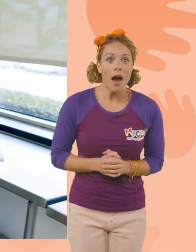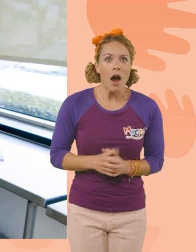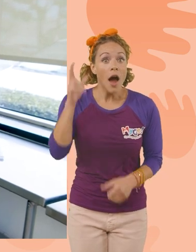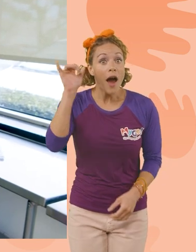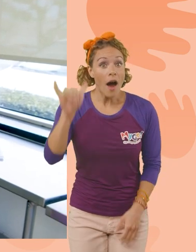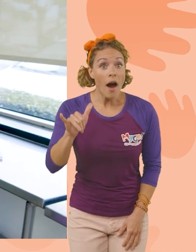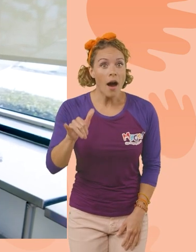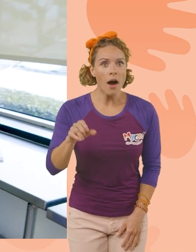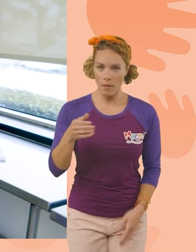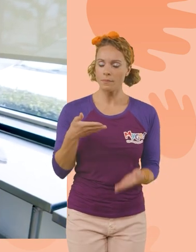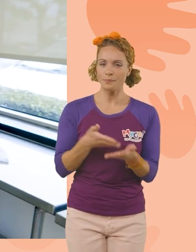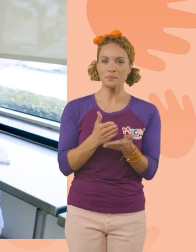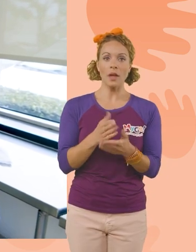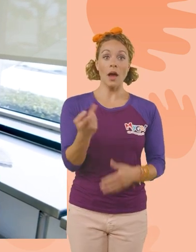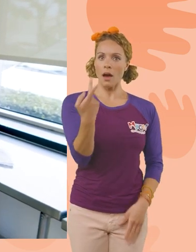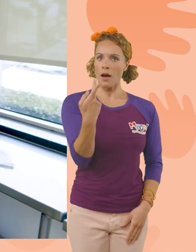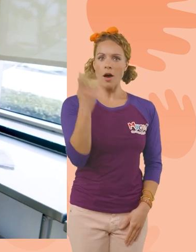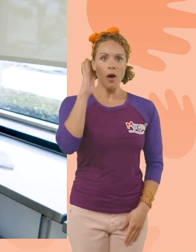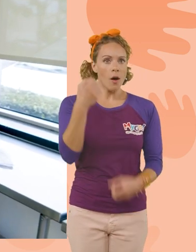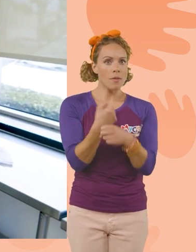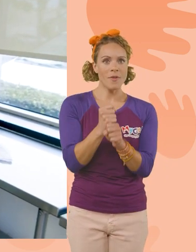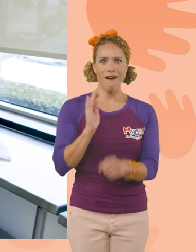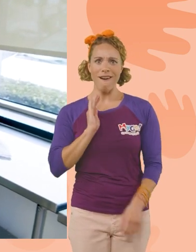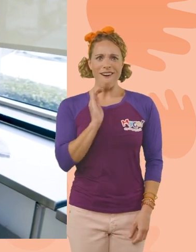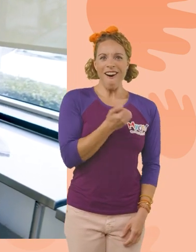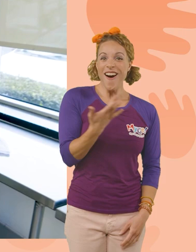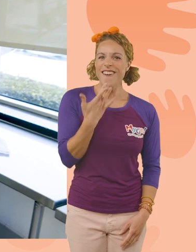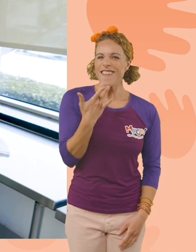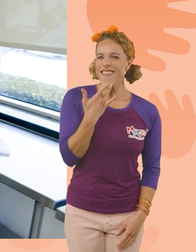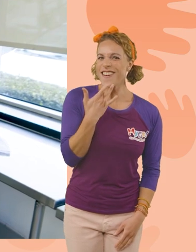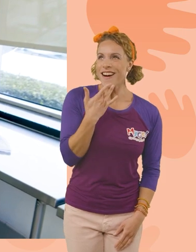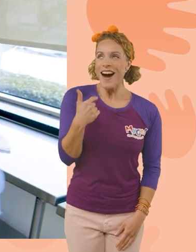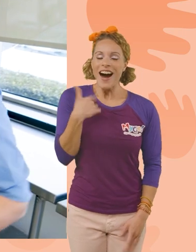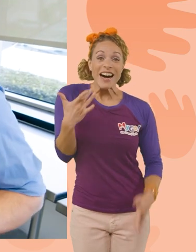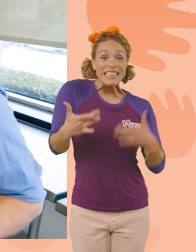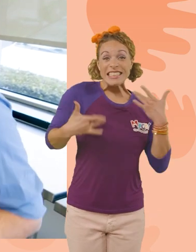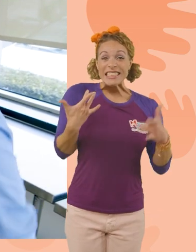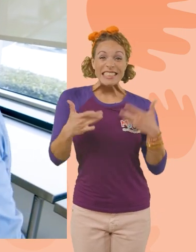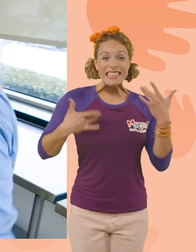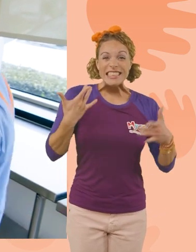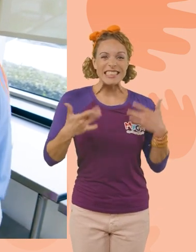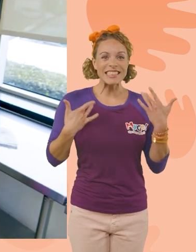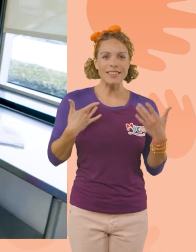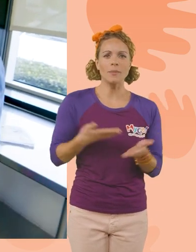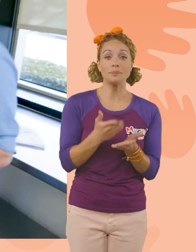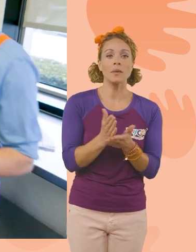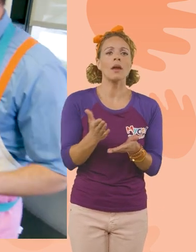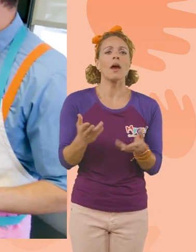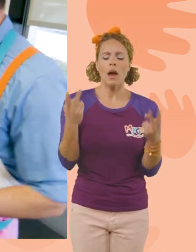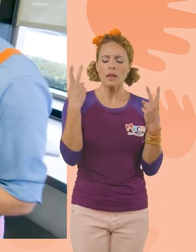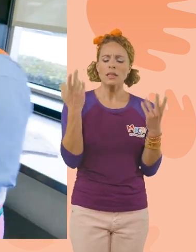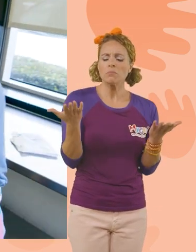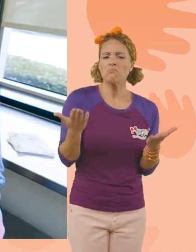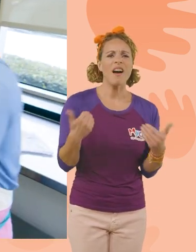Woohoo! Did you hear that? All right, you and I get to make our very own flavor, and I am so excited. All right, let's see